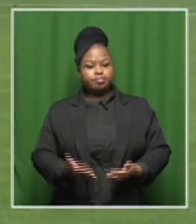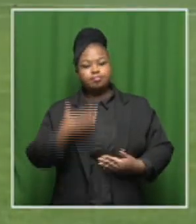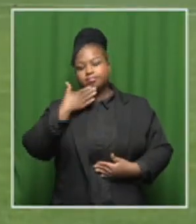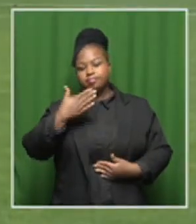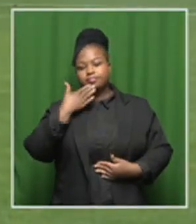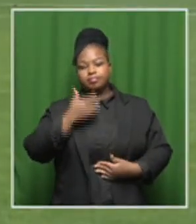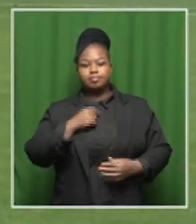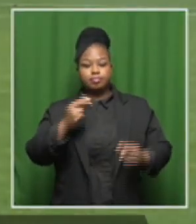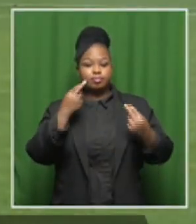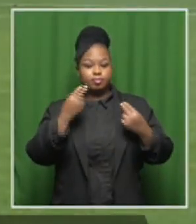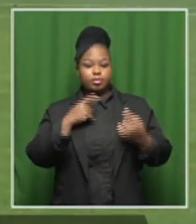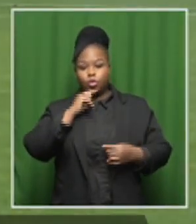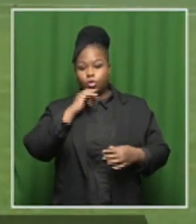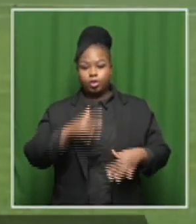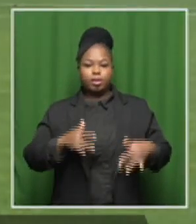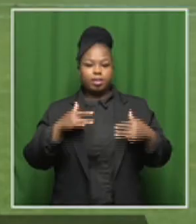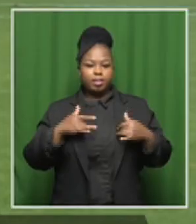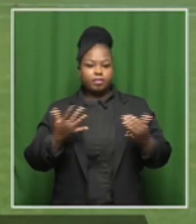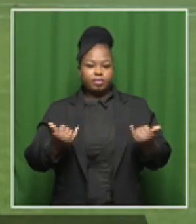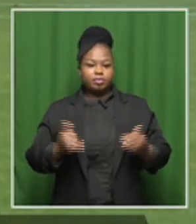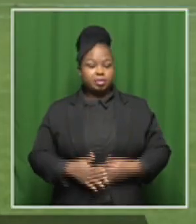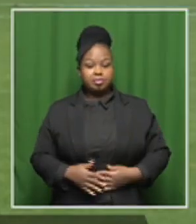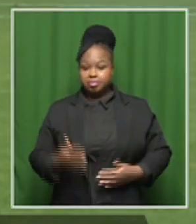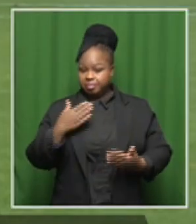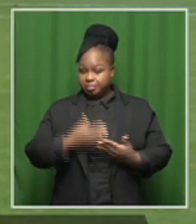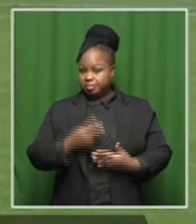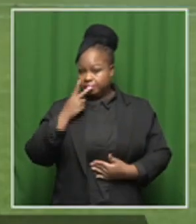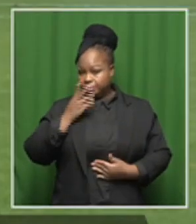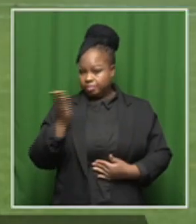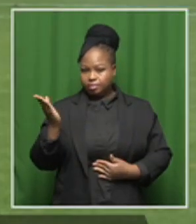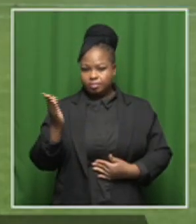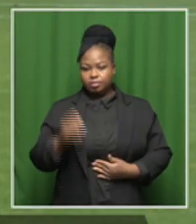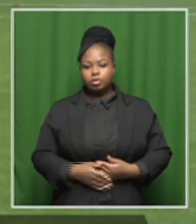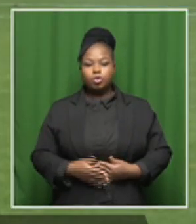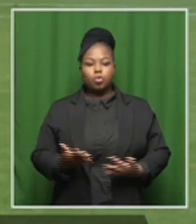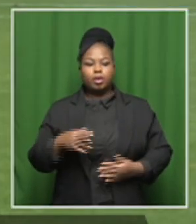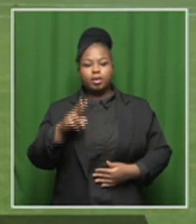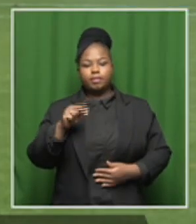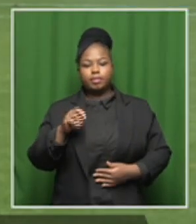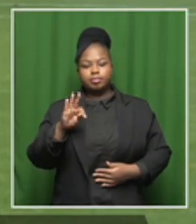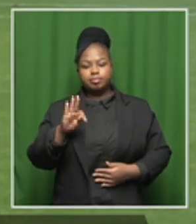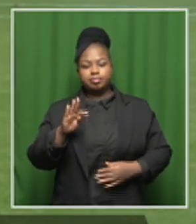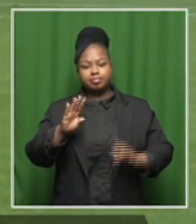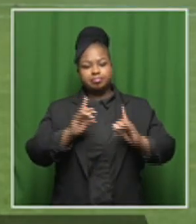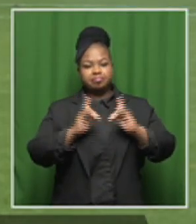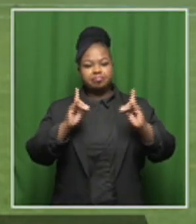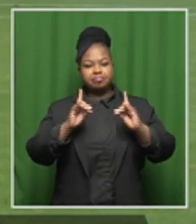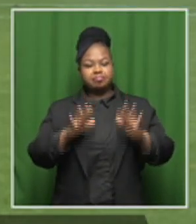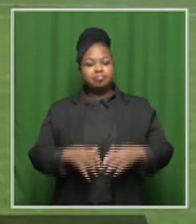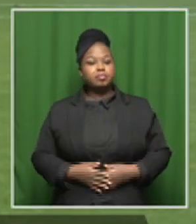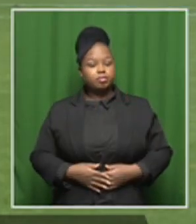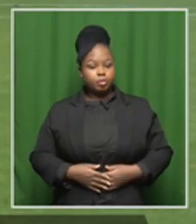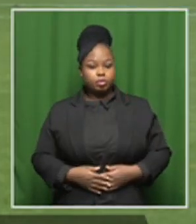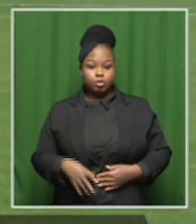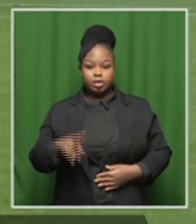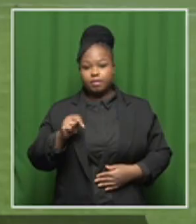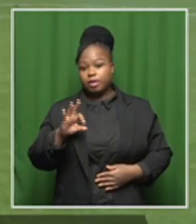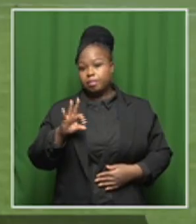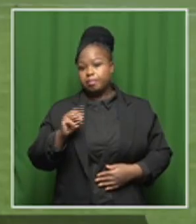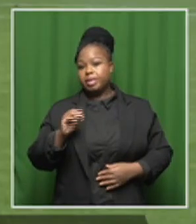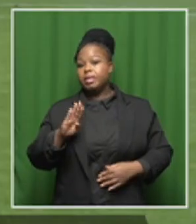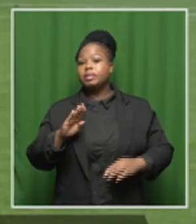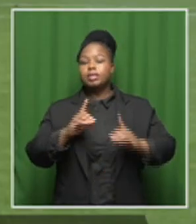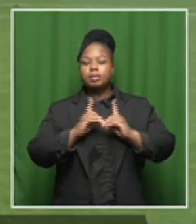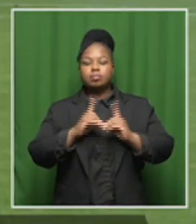Thanks so much for tuning in to Morning Live. And as you can see, we're out at the Calabash FNB Stadium. Now, many of you are going to be preparing for